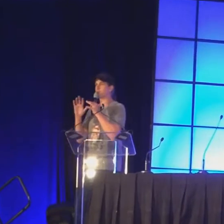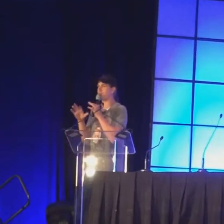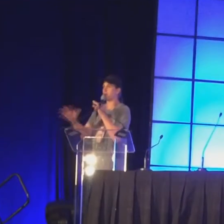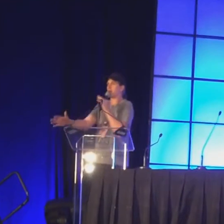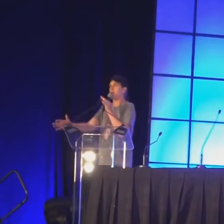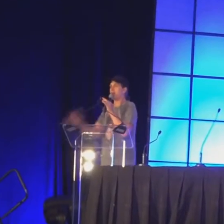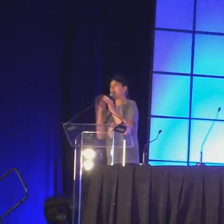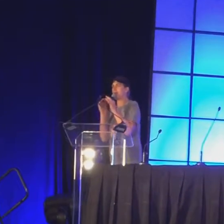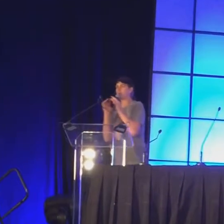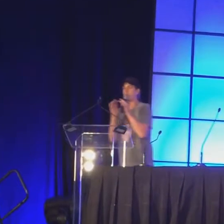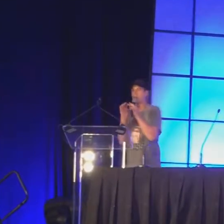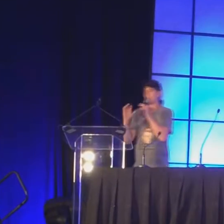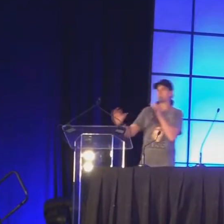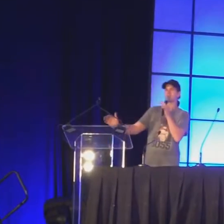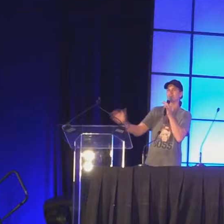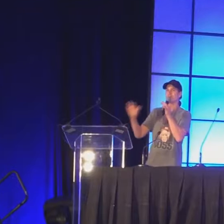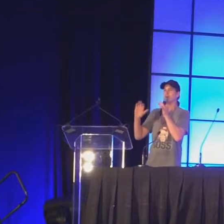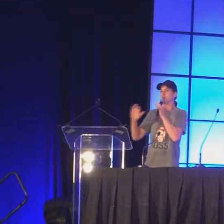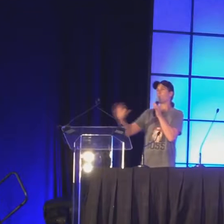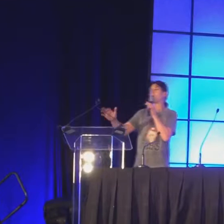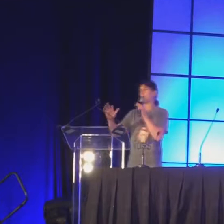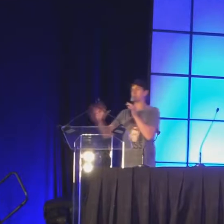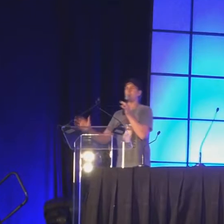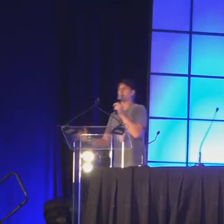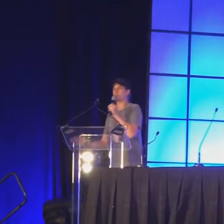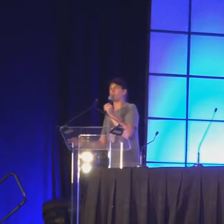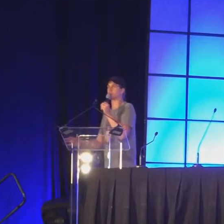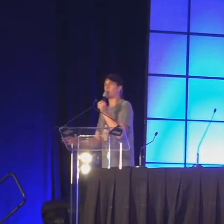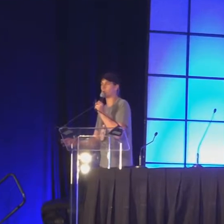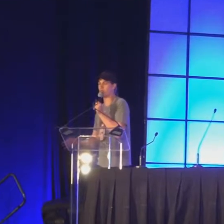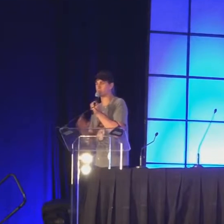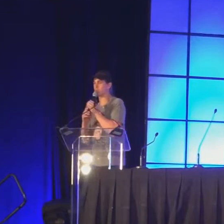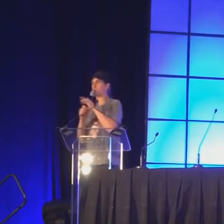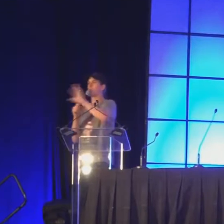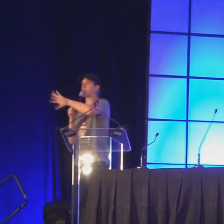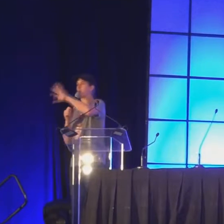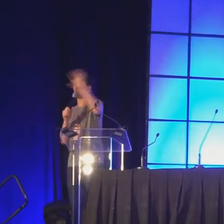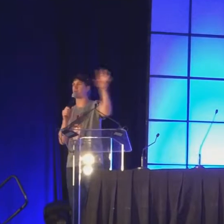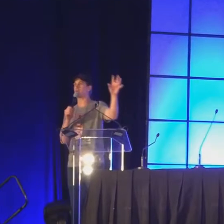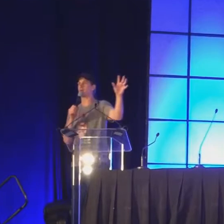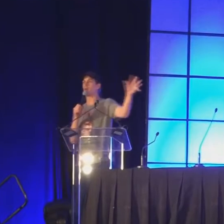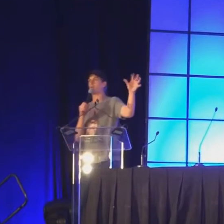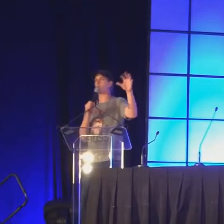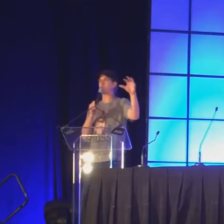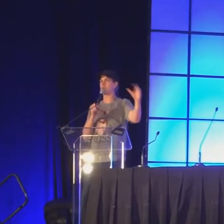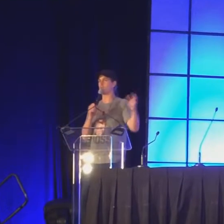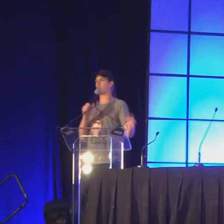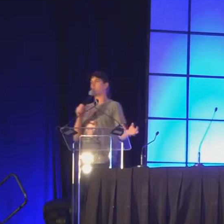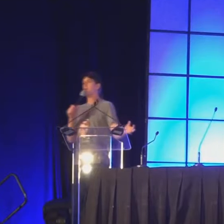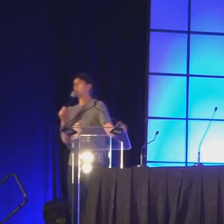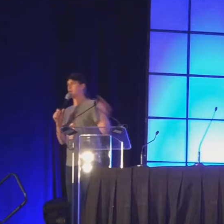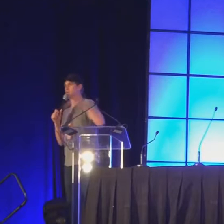I just sort of felt, again, I feel like I was. For one, I was a mess. During Dogma, it was the one movie that we've done. Like all the other